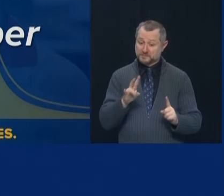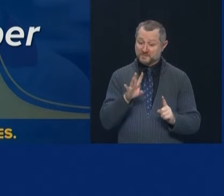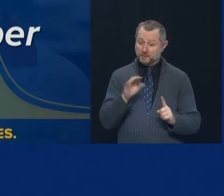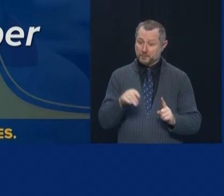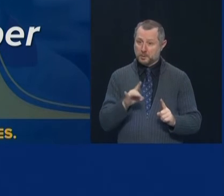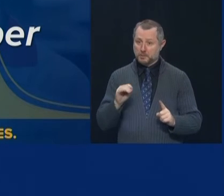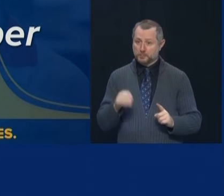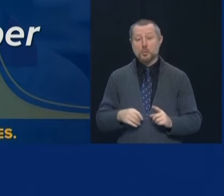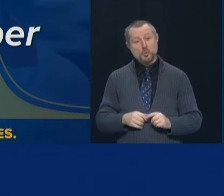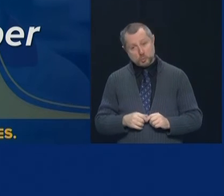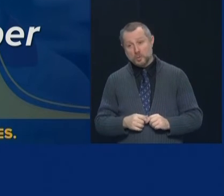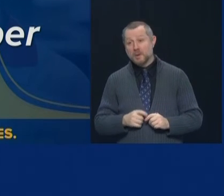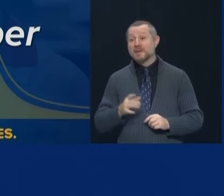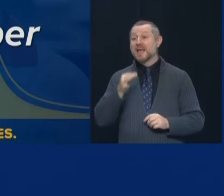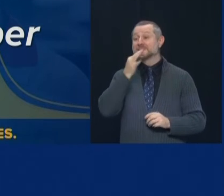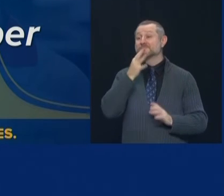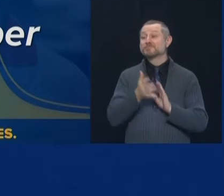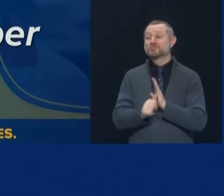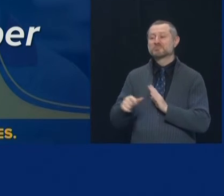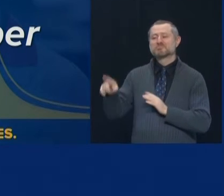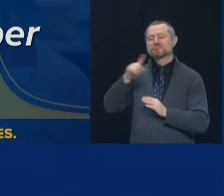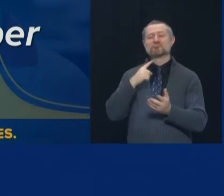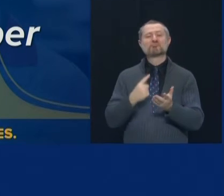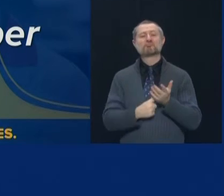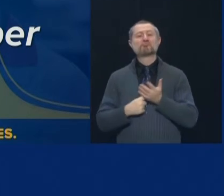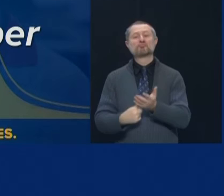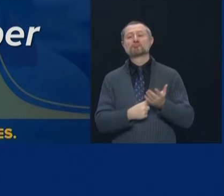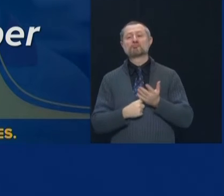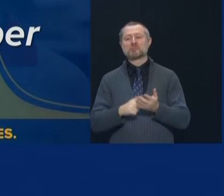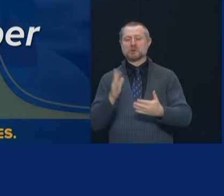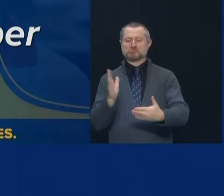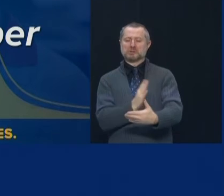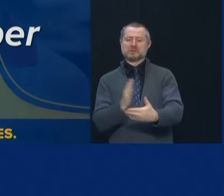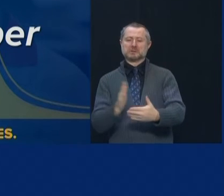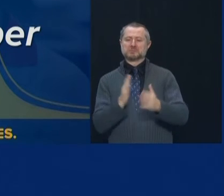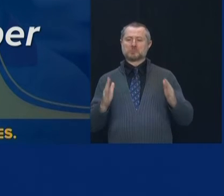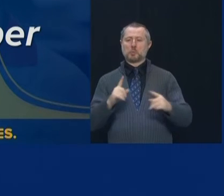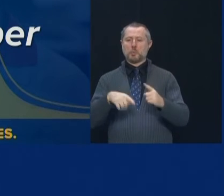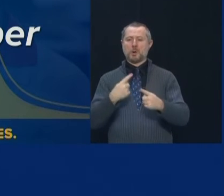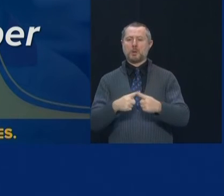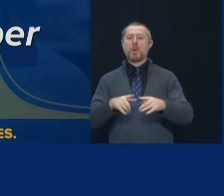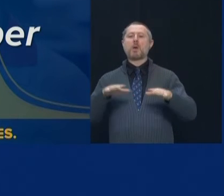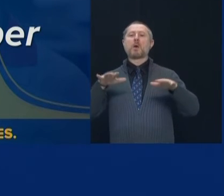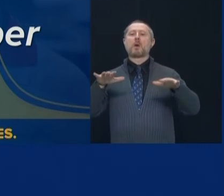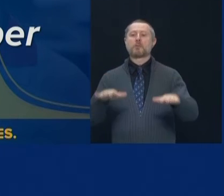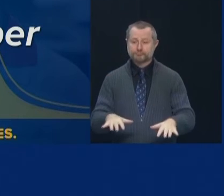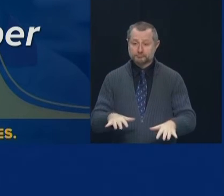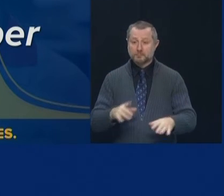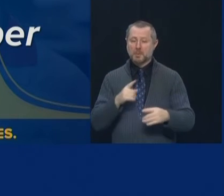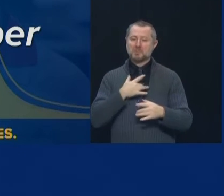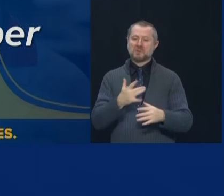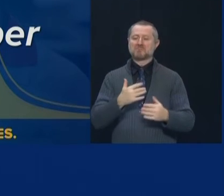will say you can get to that point. Some say as soon as June.